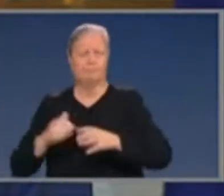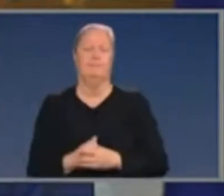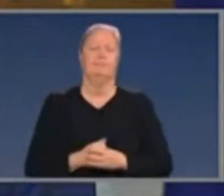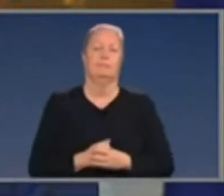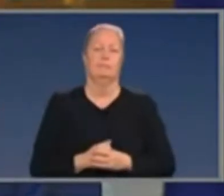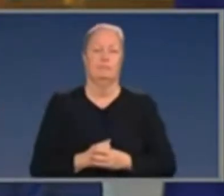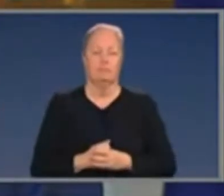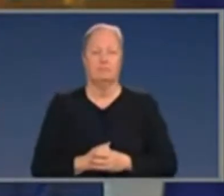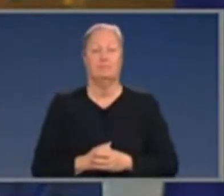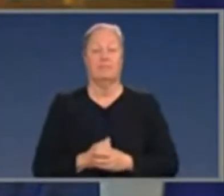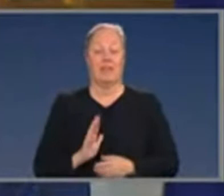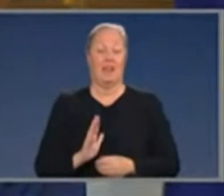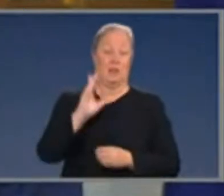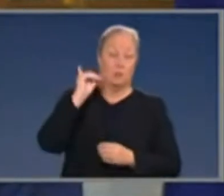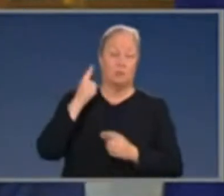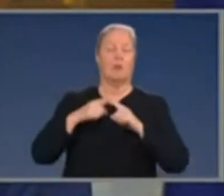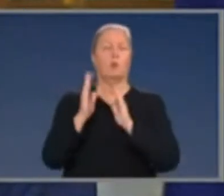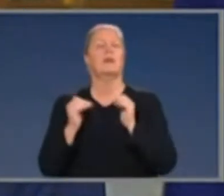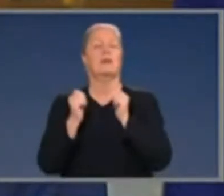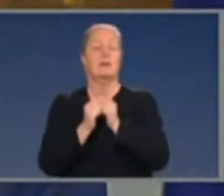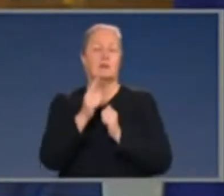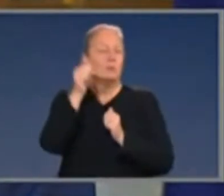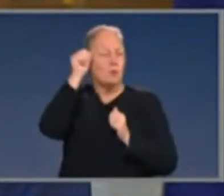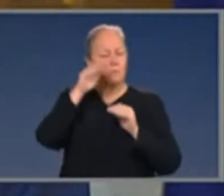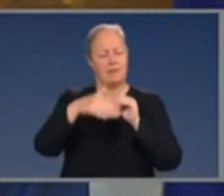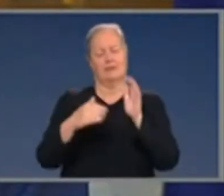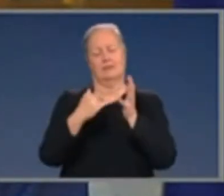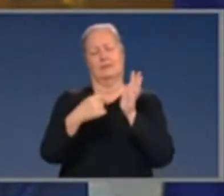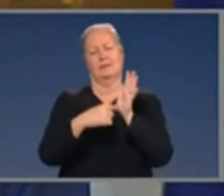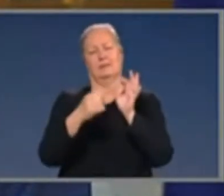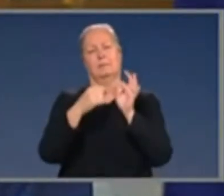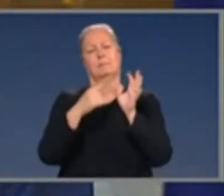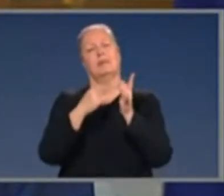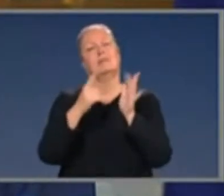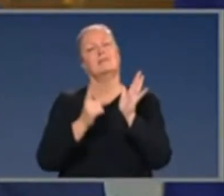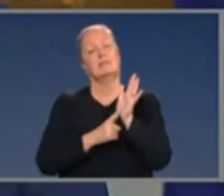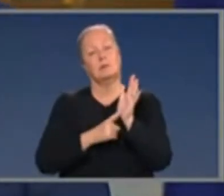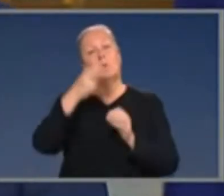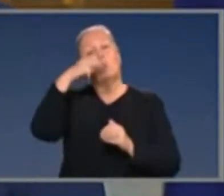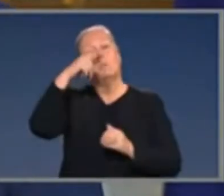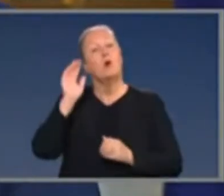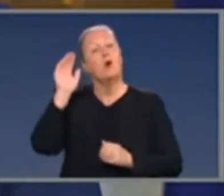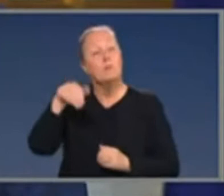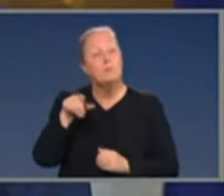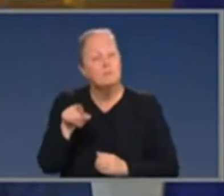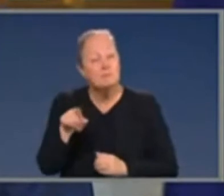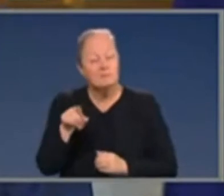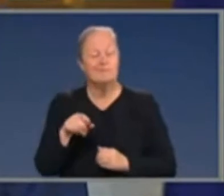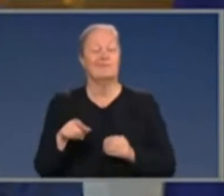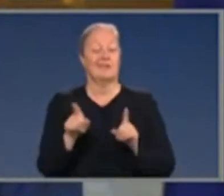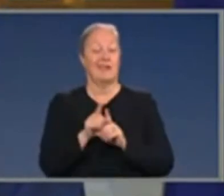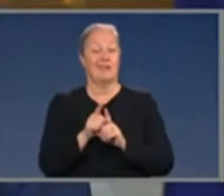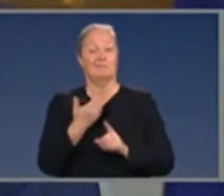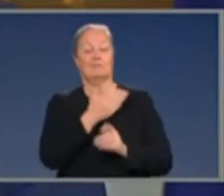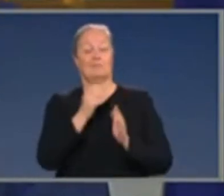over many days last week and on the weekend was St Basil's Home for the Aged. That, as the Prime Minister said,